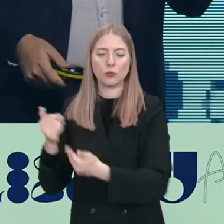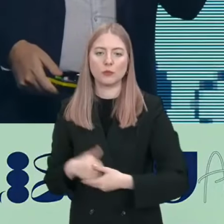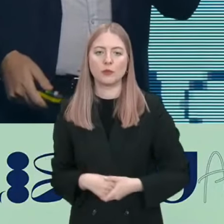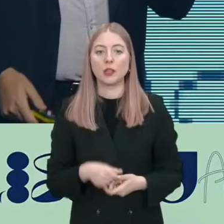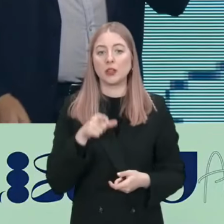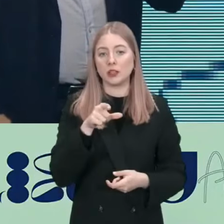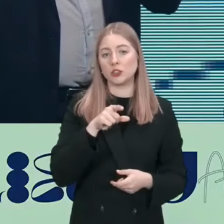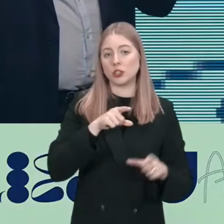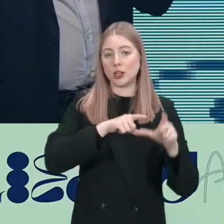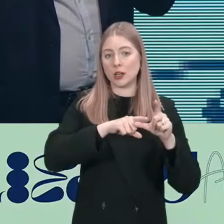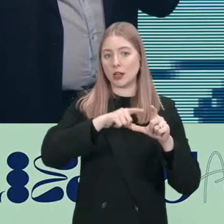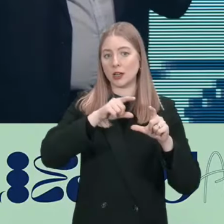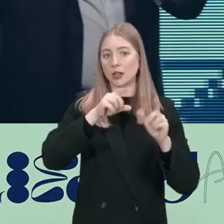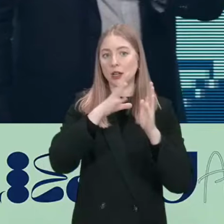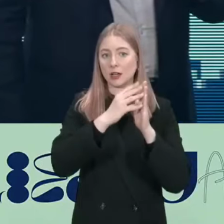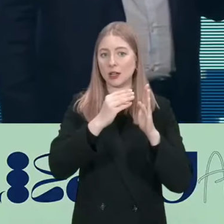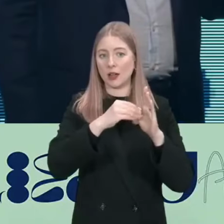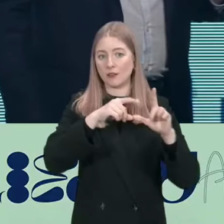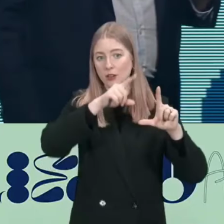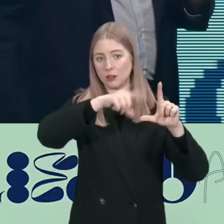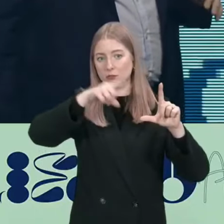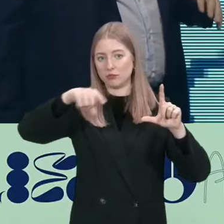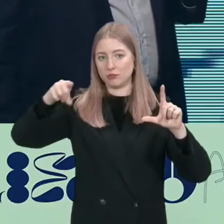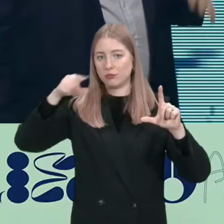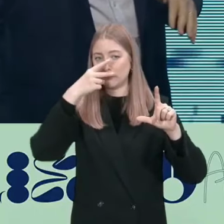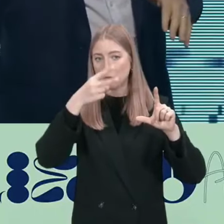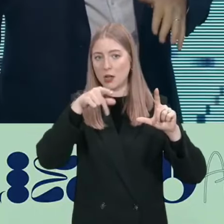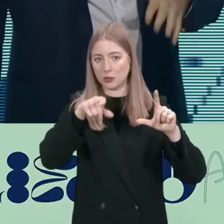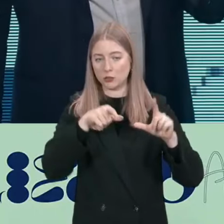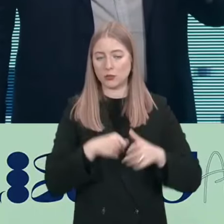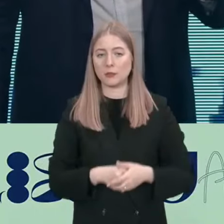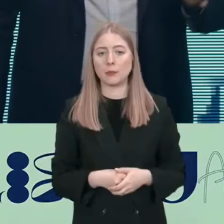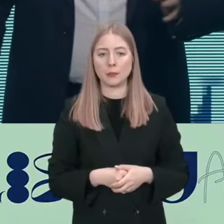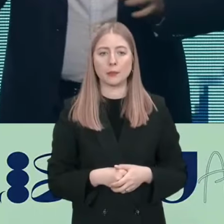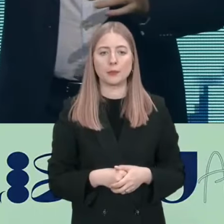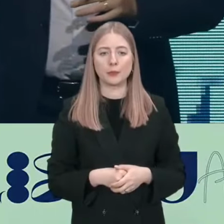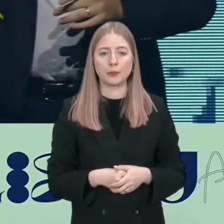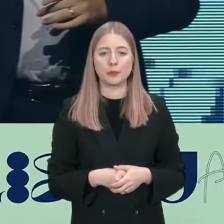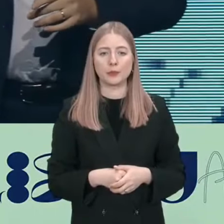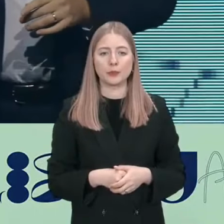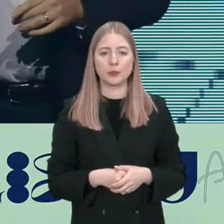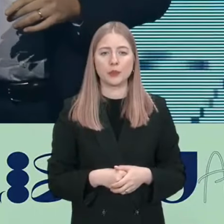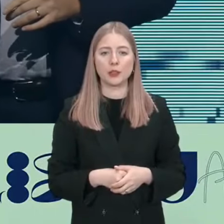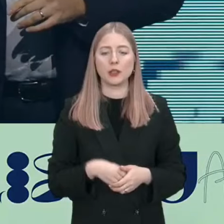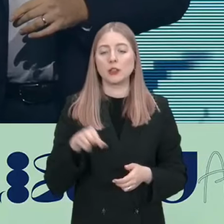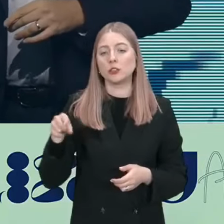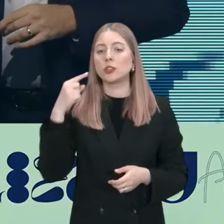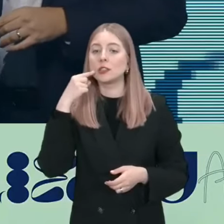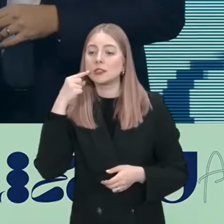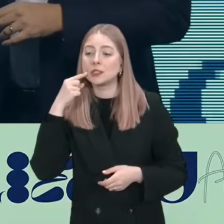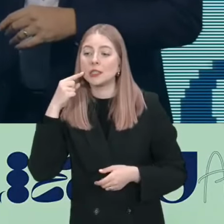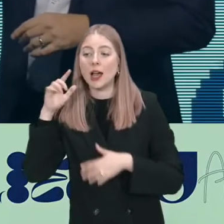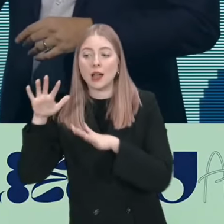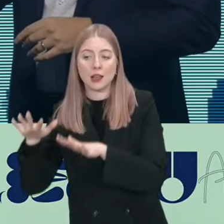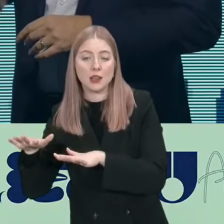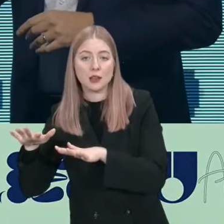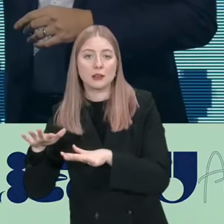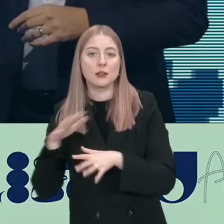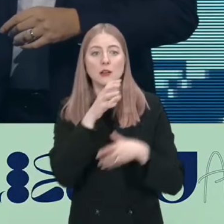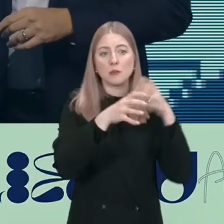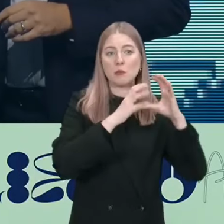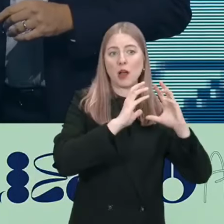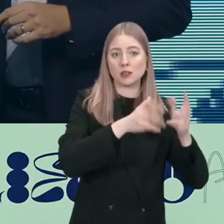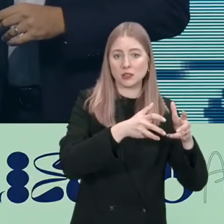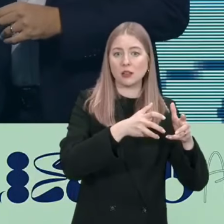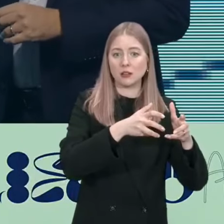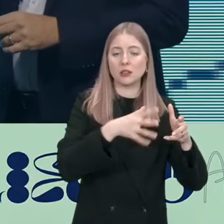can guarantee that the majority of businesses in this room and also in the world tend to focus on the days and weeks, maybe